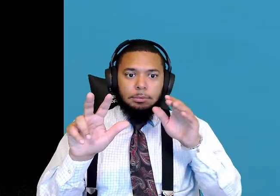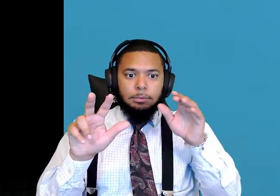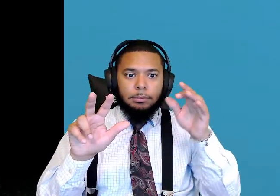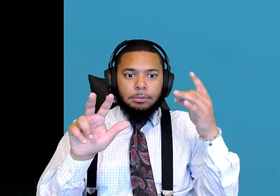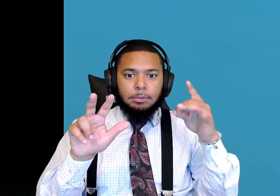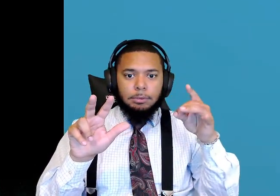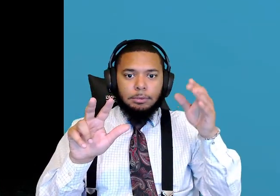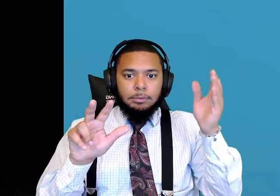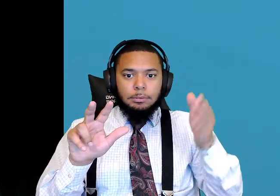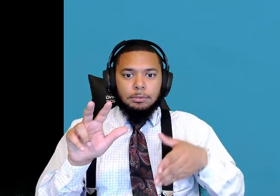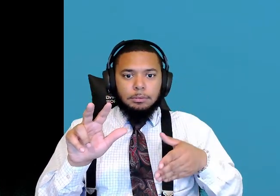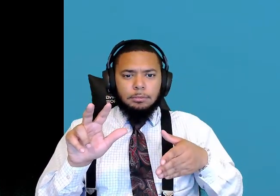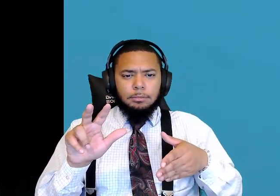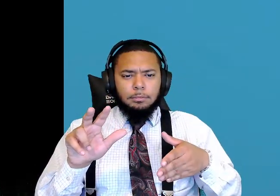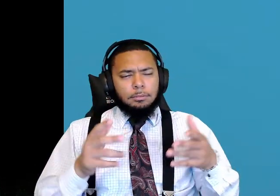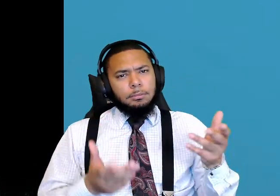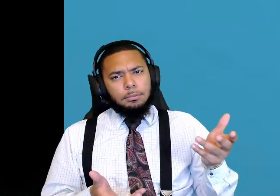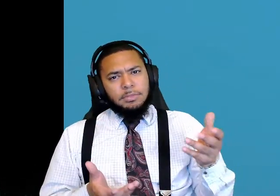3/18.